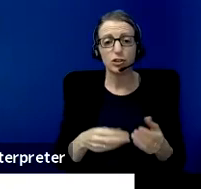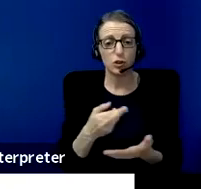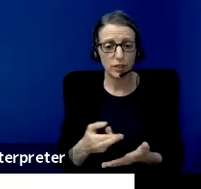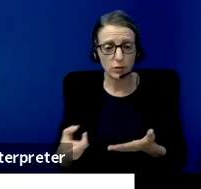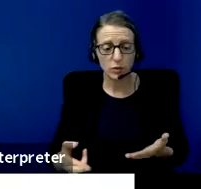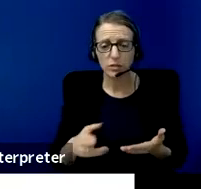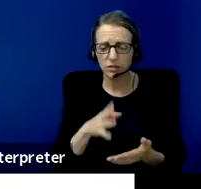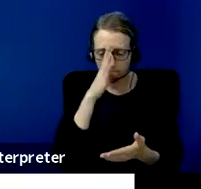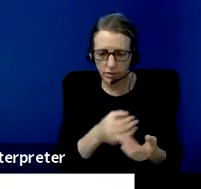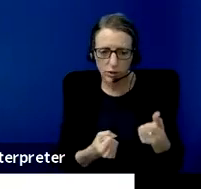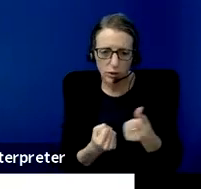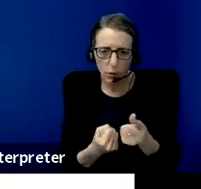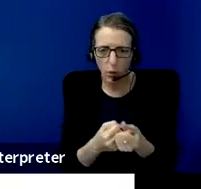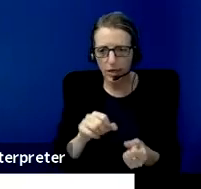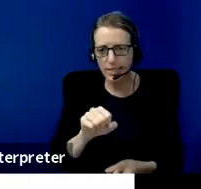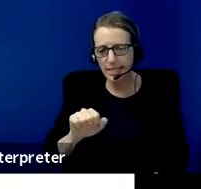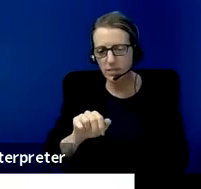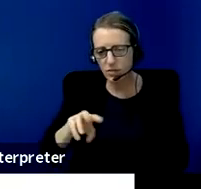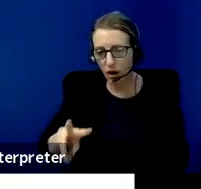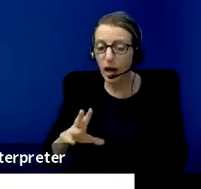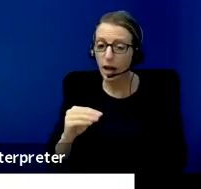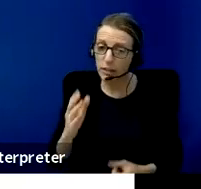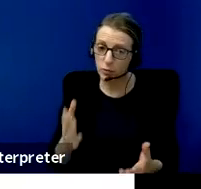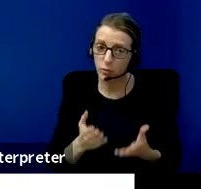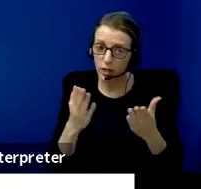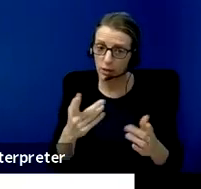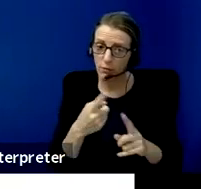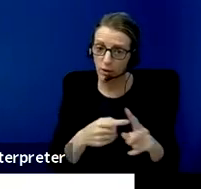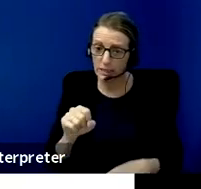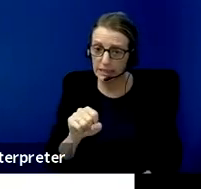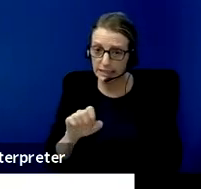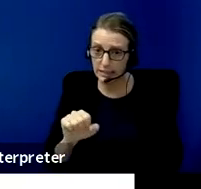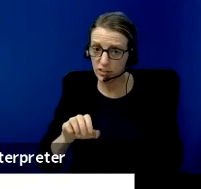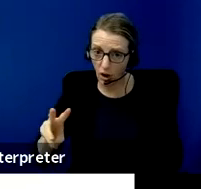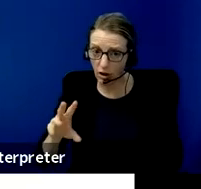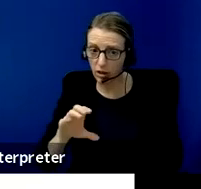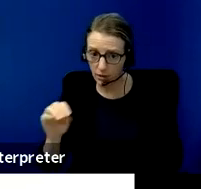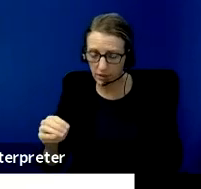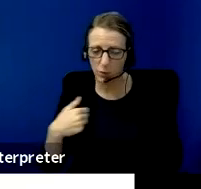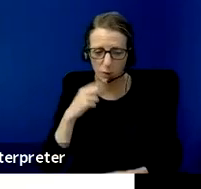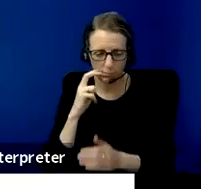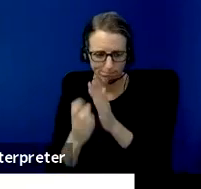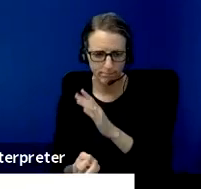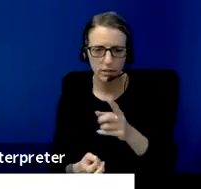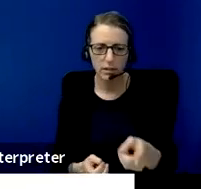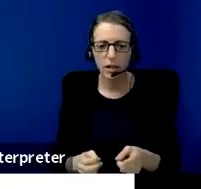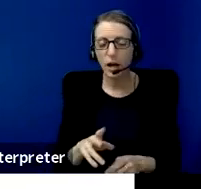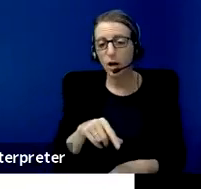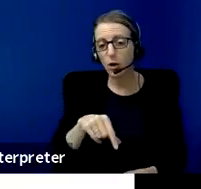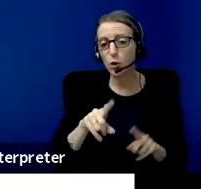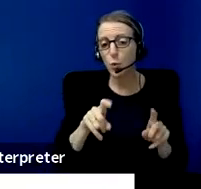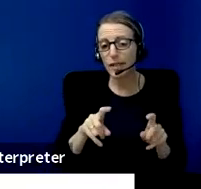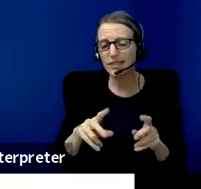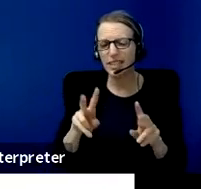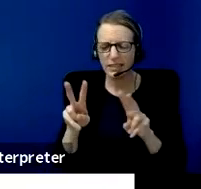directly support in Seesaw, and these do come recommended from Seesaw, so we're going to dive into those, as well as quizzes and assessments, which